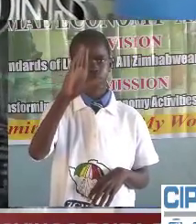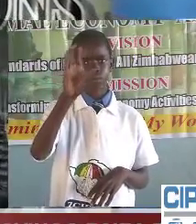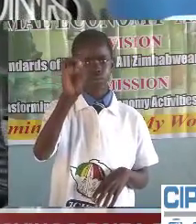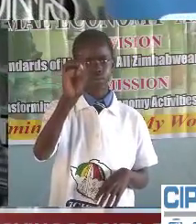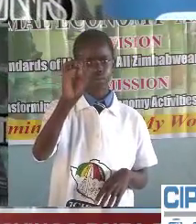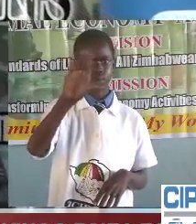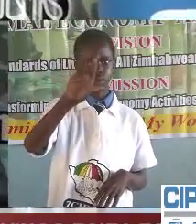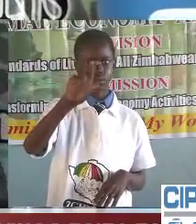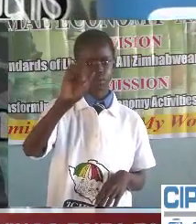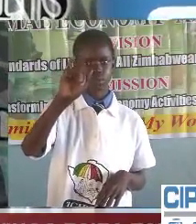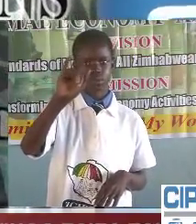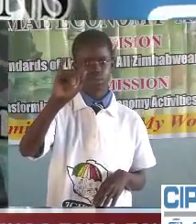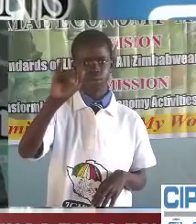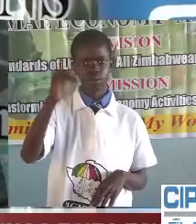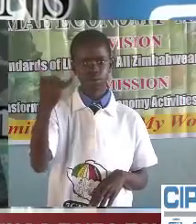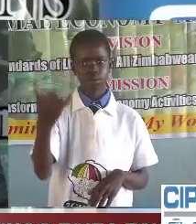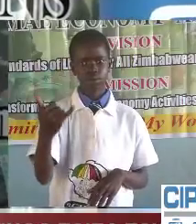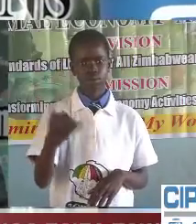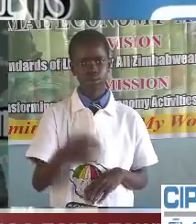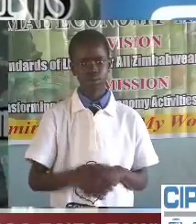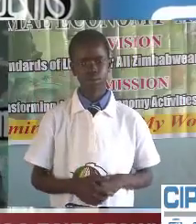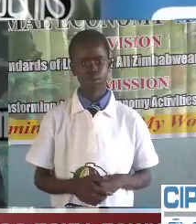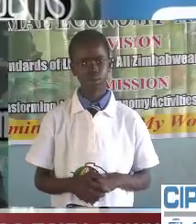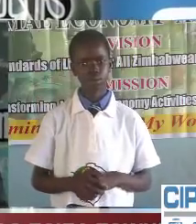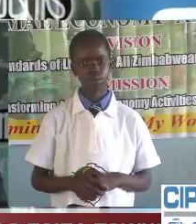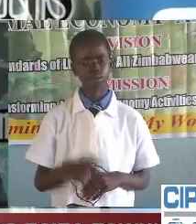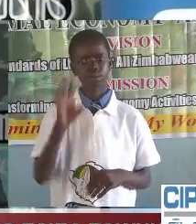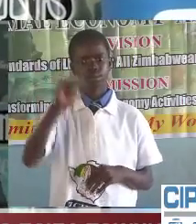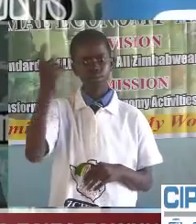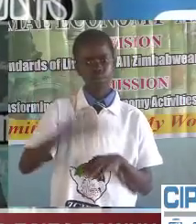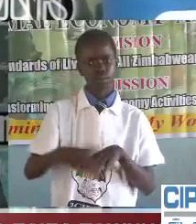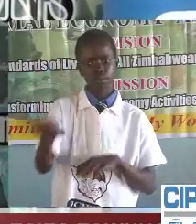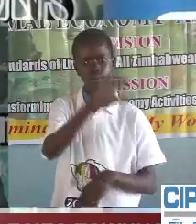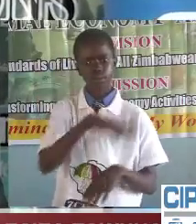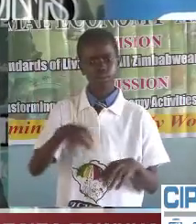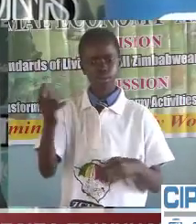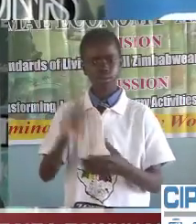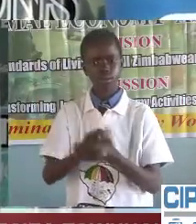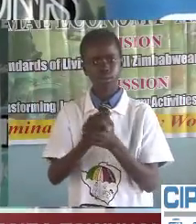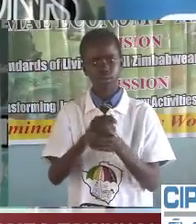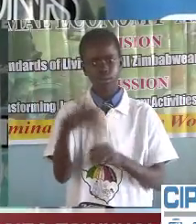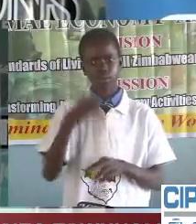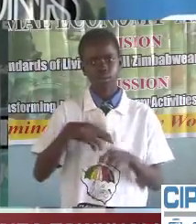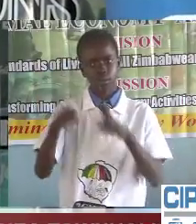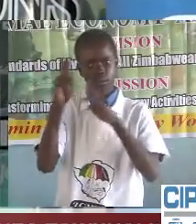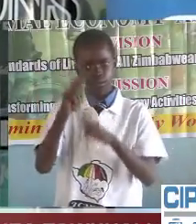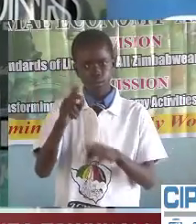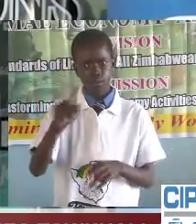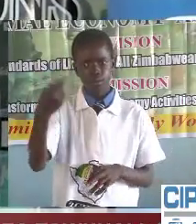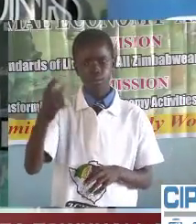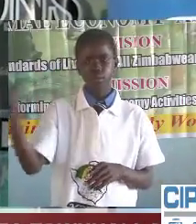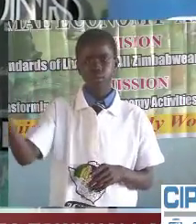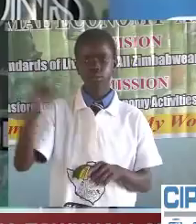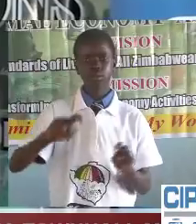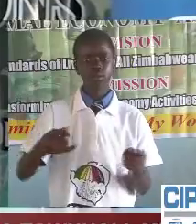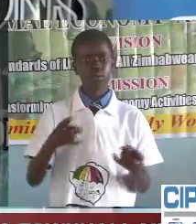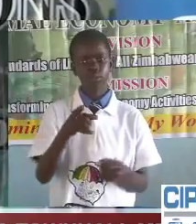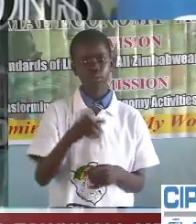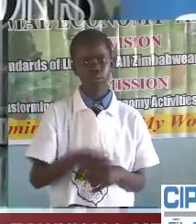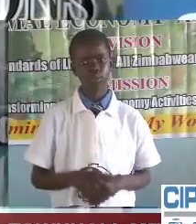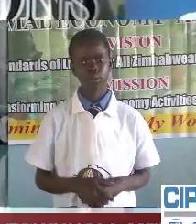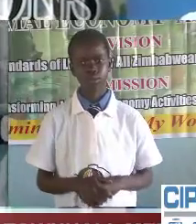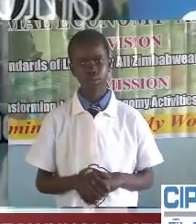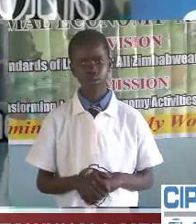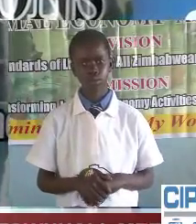a presentation, a speech following this event. We thank you and we welcome you, President